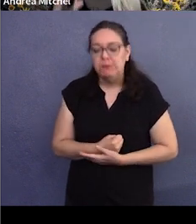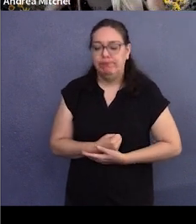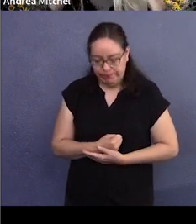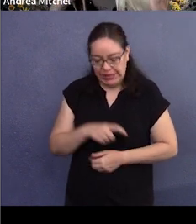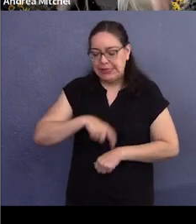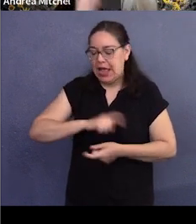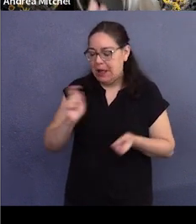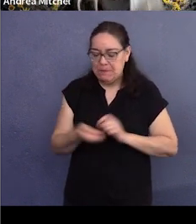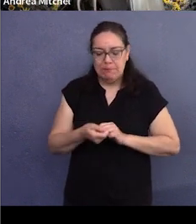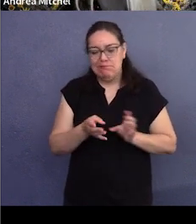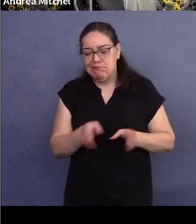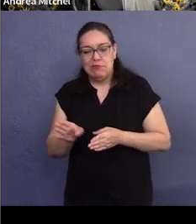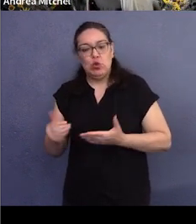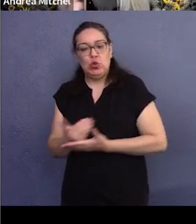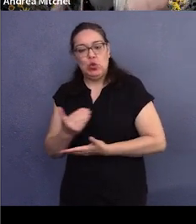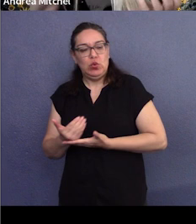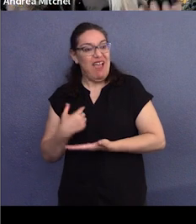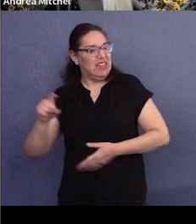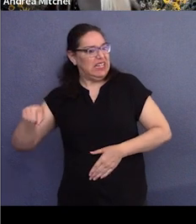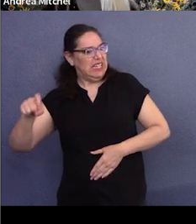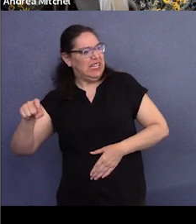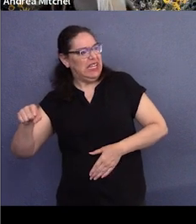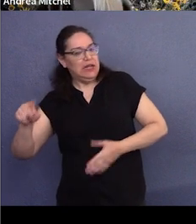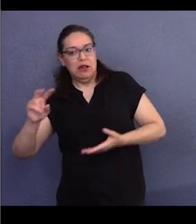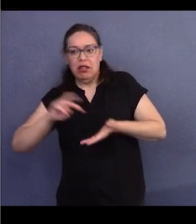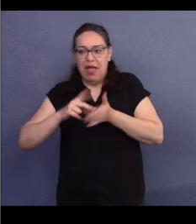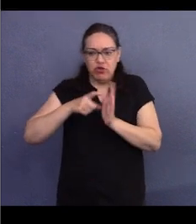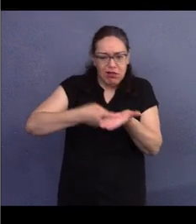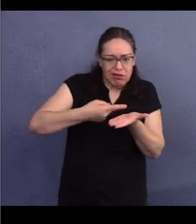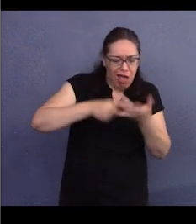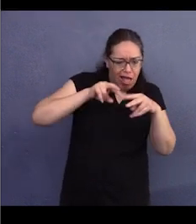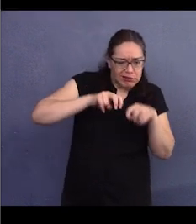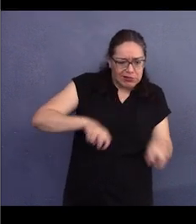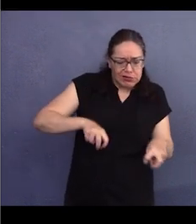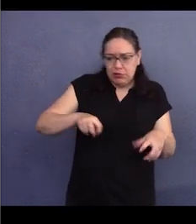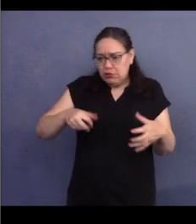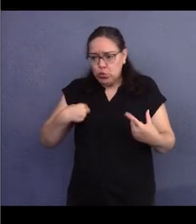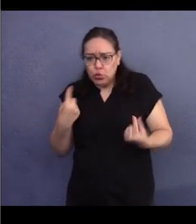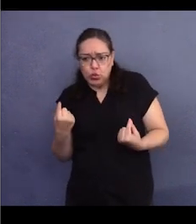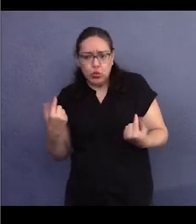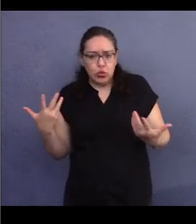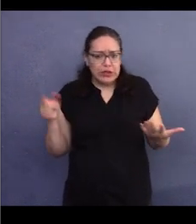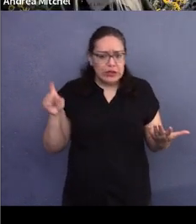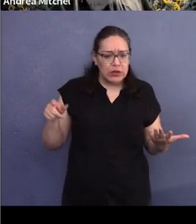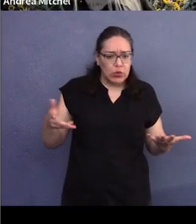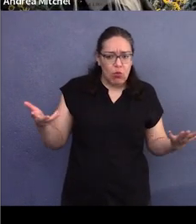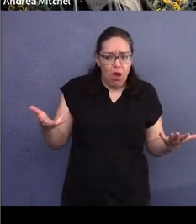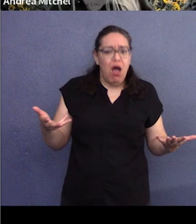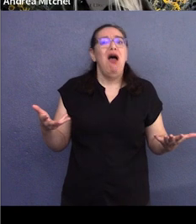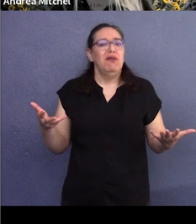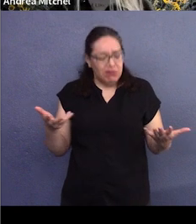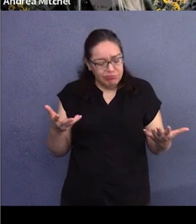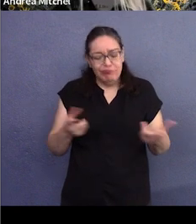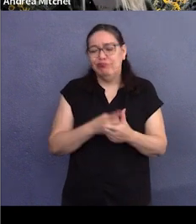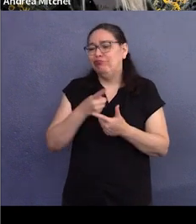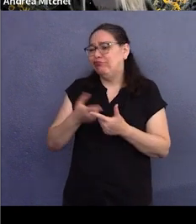everything. So I had a need. So then I had to assess it. I had to assess what I needed to do. So I then decided I